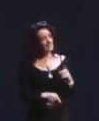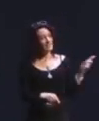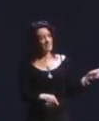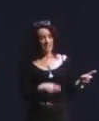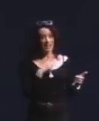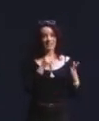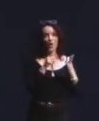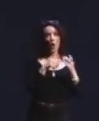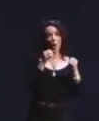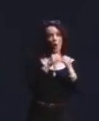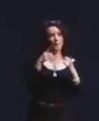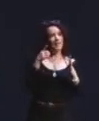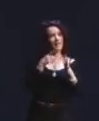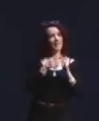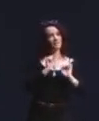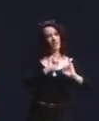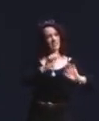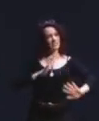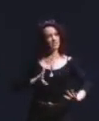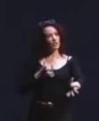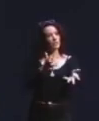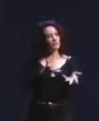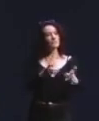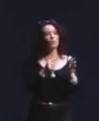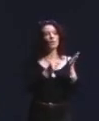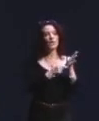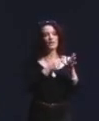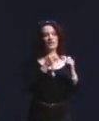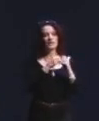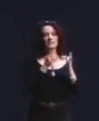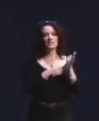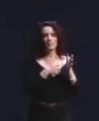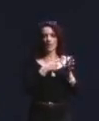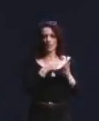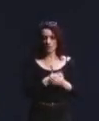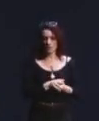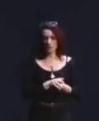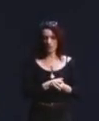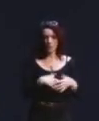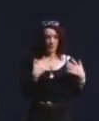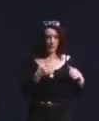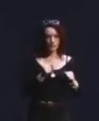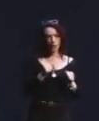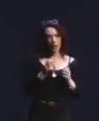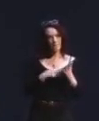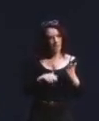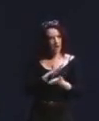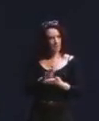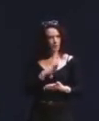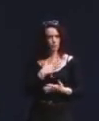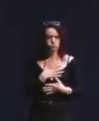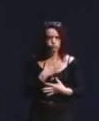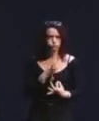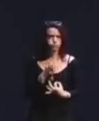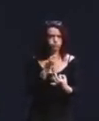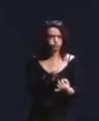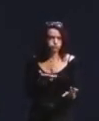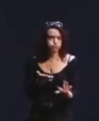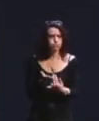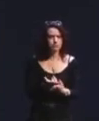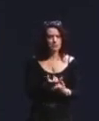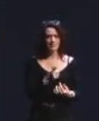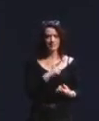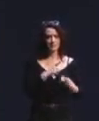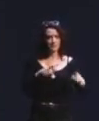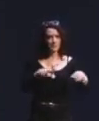OBE for his services to the tabla. And so Mohammed is really interested in the music from his